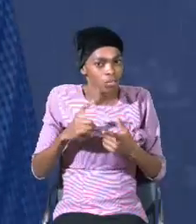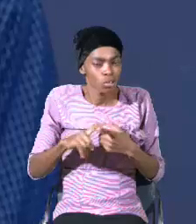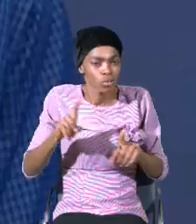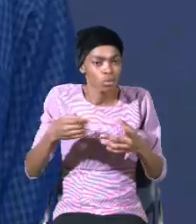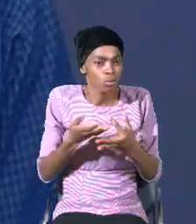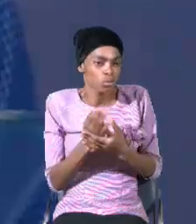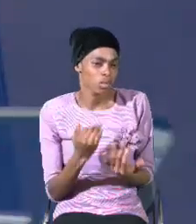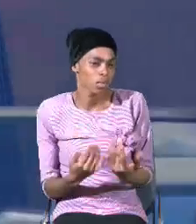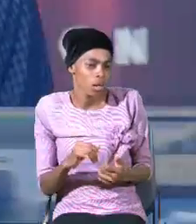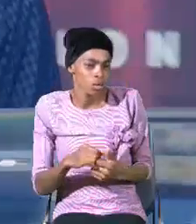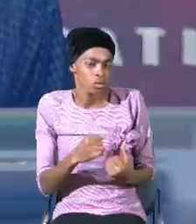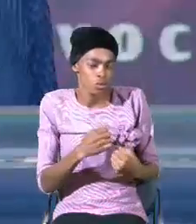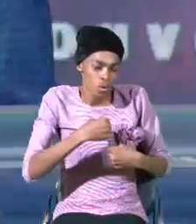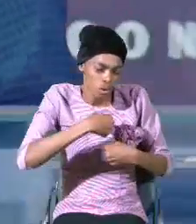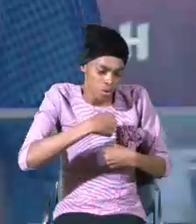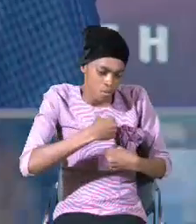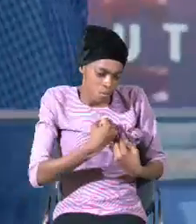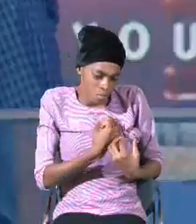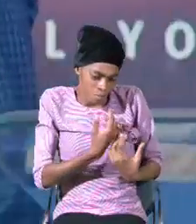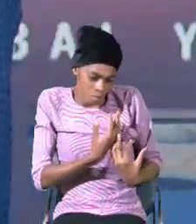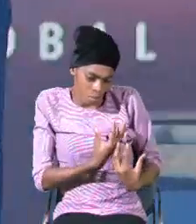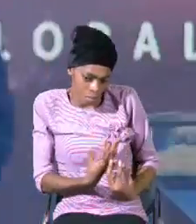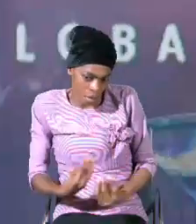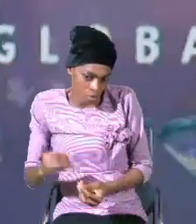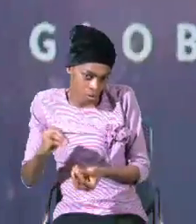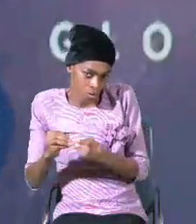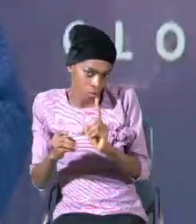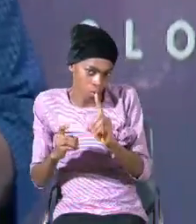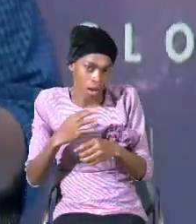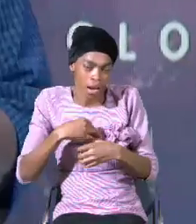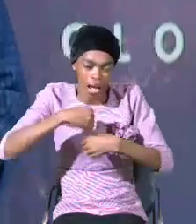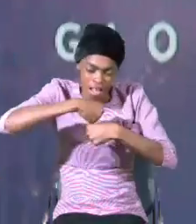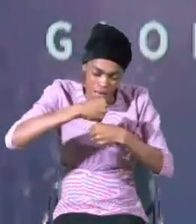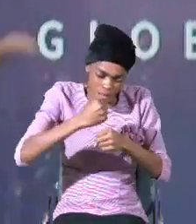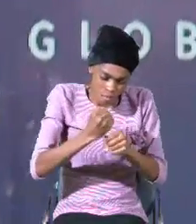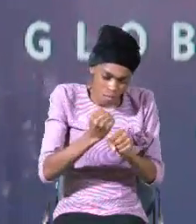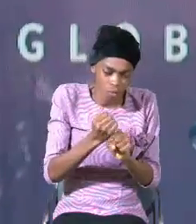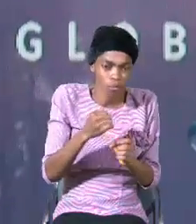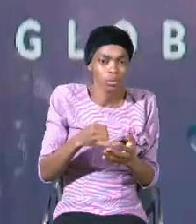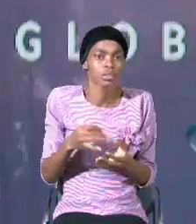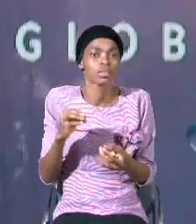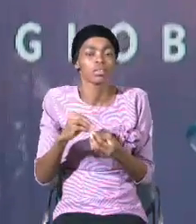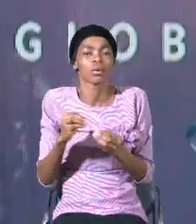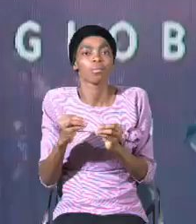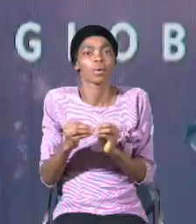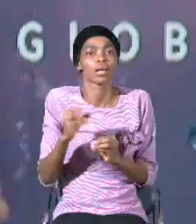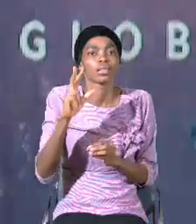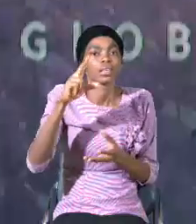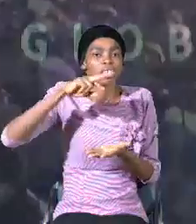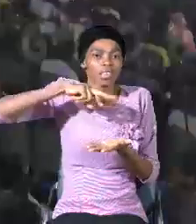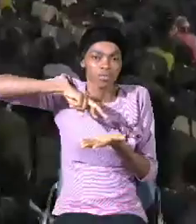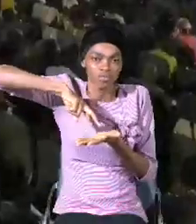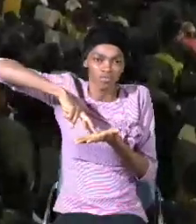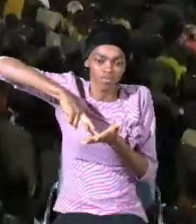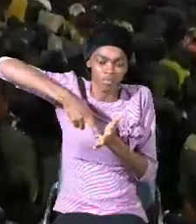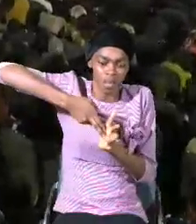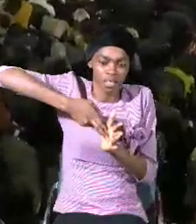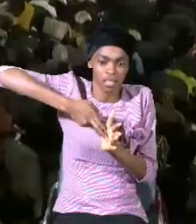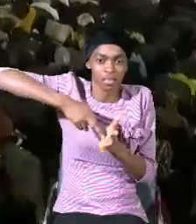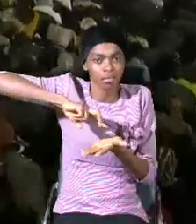you, then he molds you. Then he mends. That means he corrects